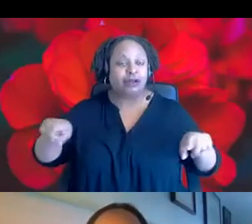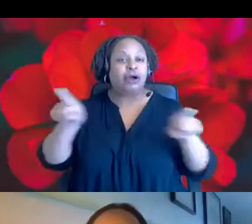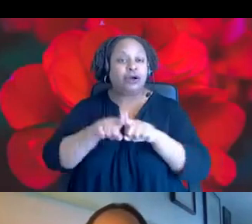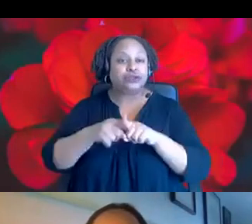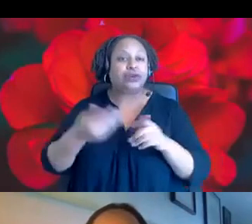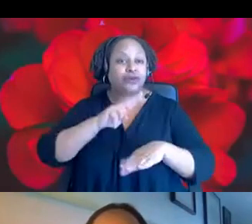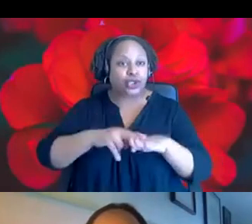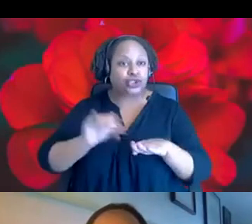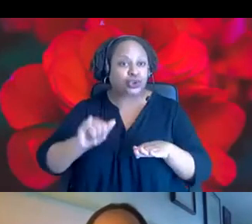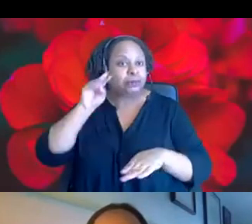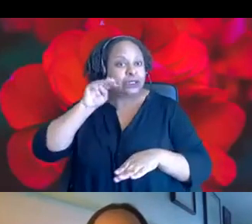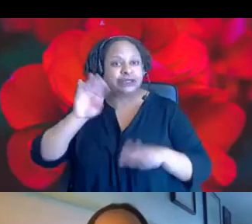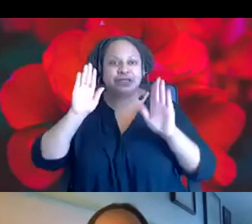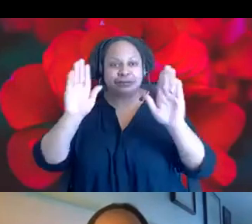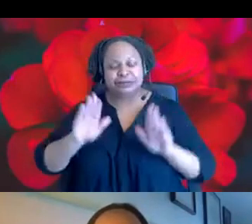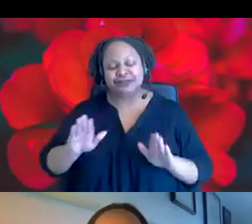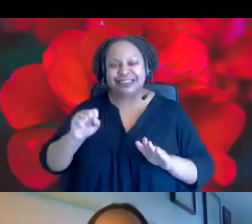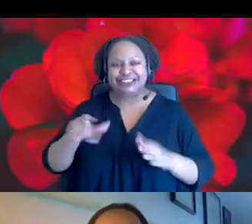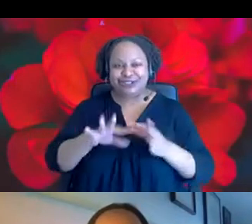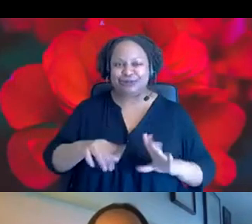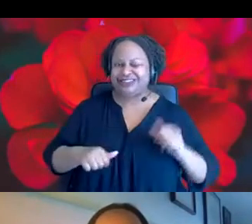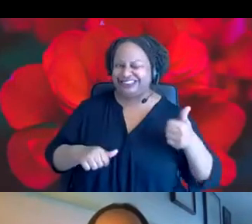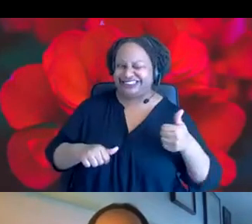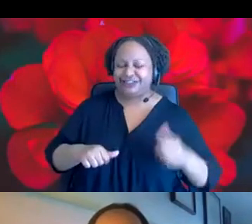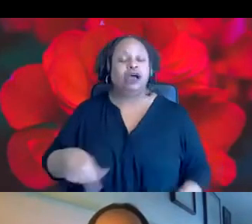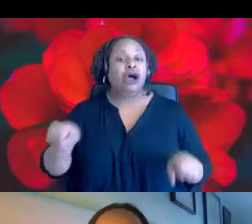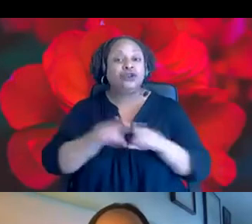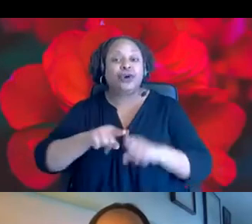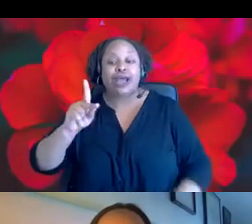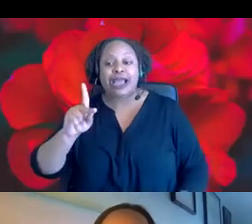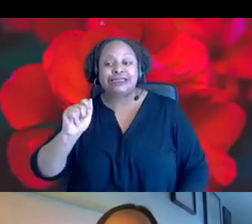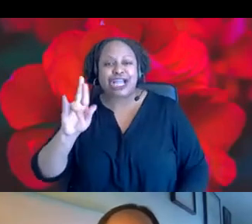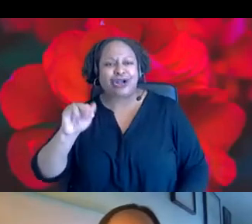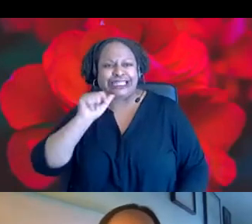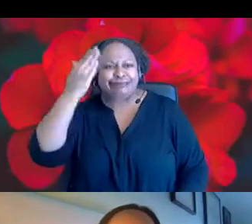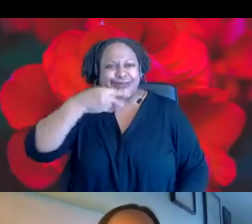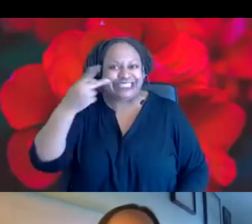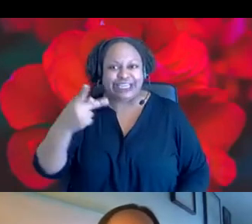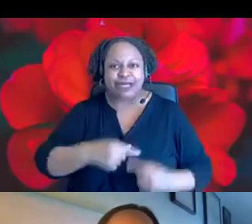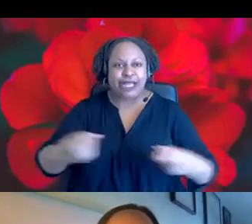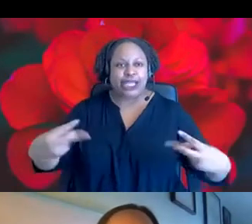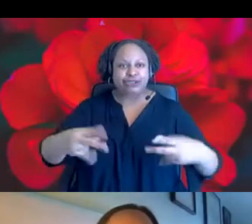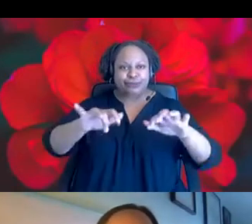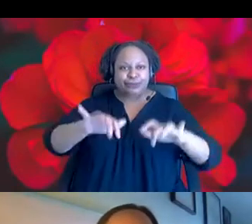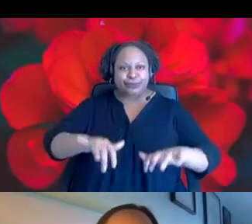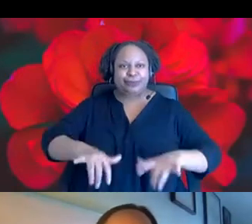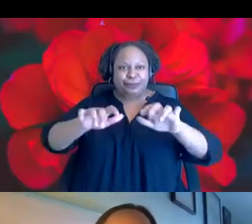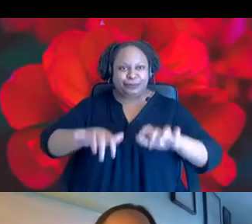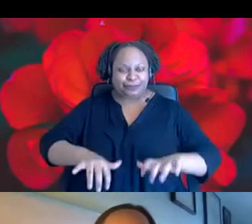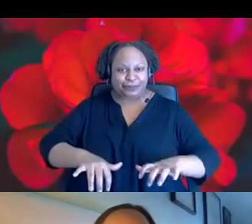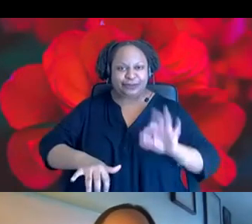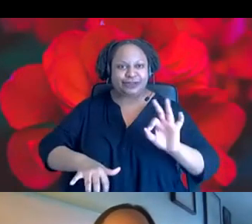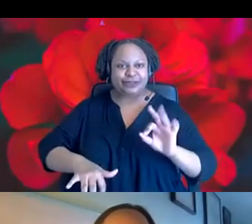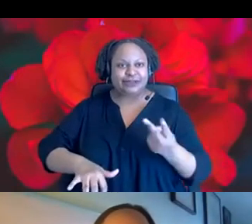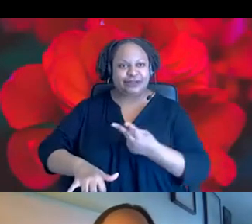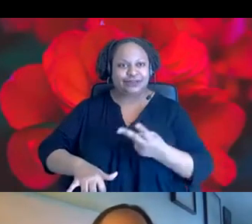to Marcia, our amazing ASL interpreter, and Karen, who we didn't get to see from, but she was doing closed captioning. They were